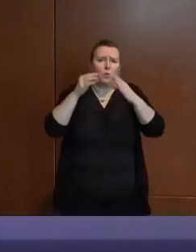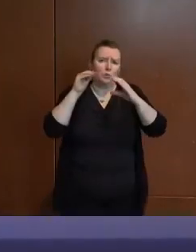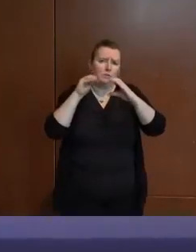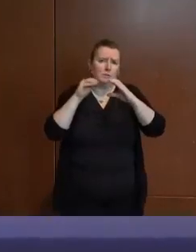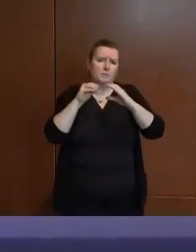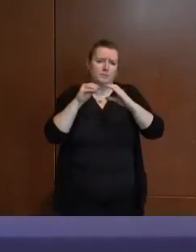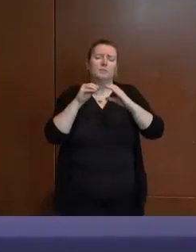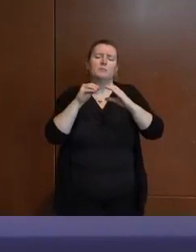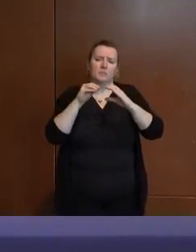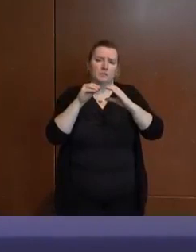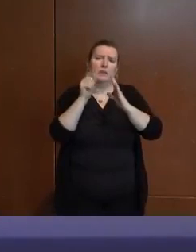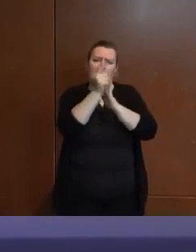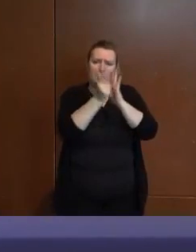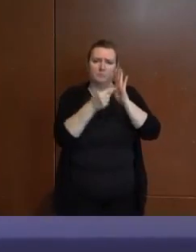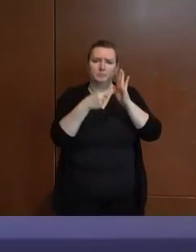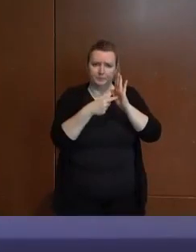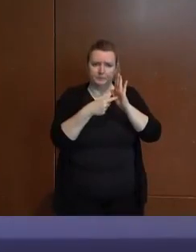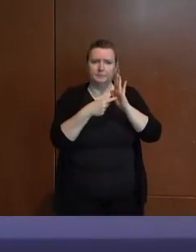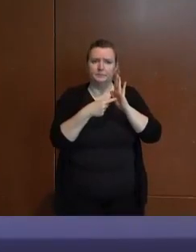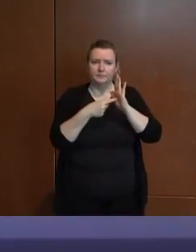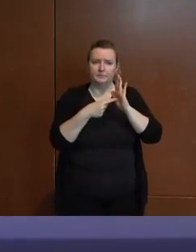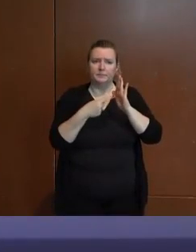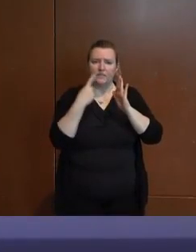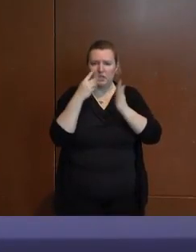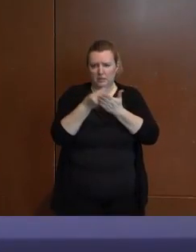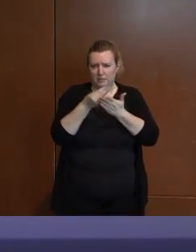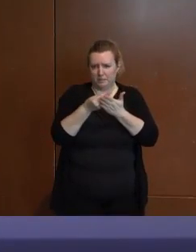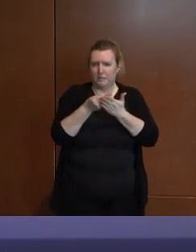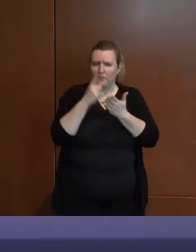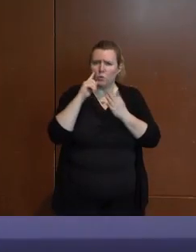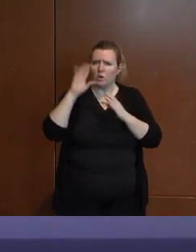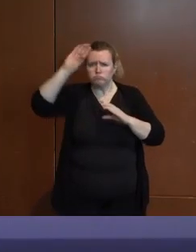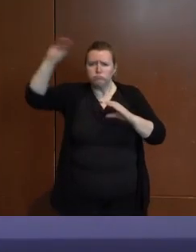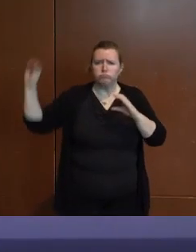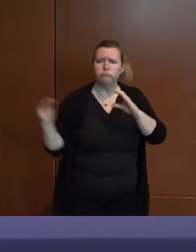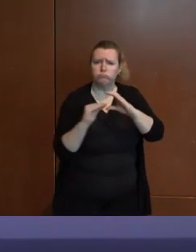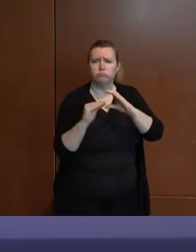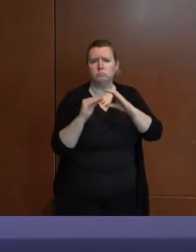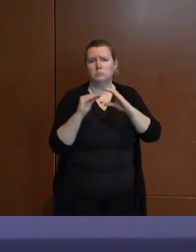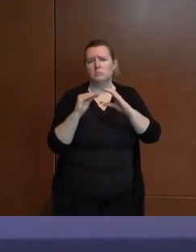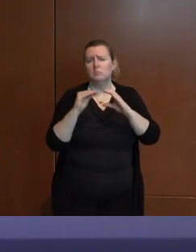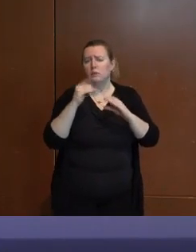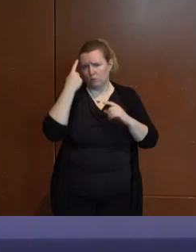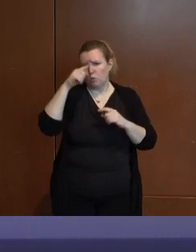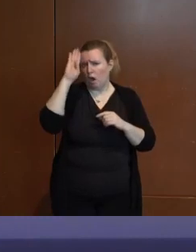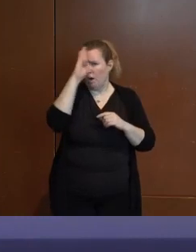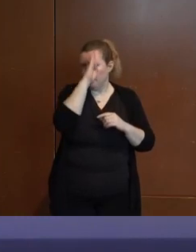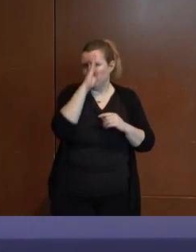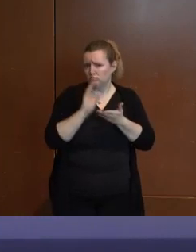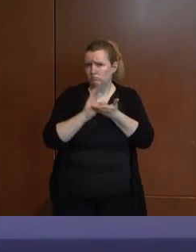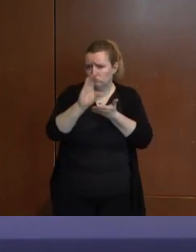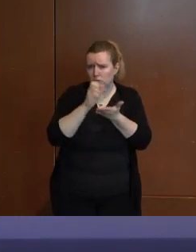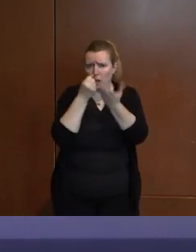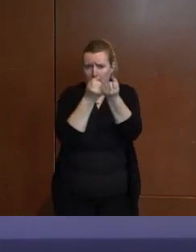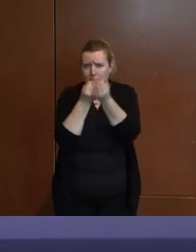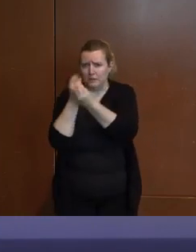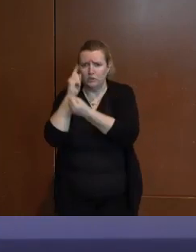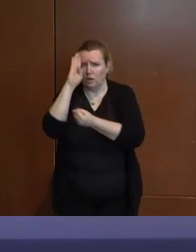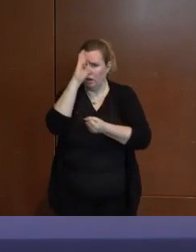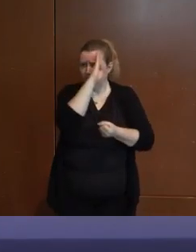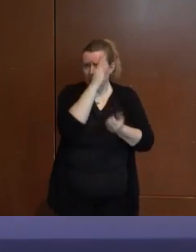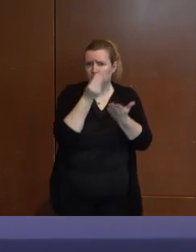There are certain sectors that desperately need the help, and particularly the hospitals on the front line of the COVID-19 are